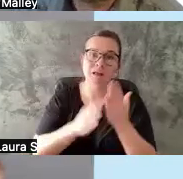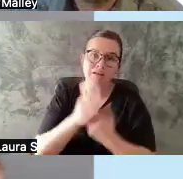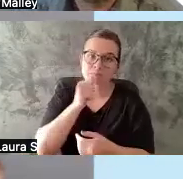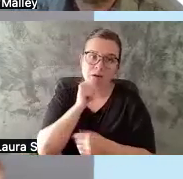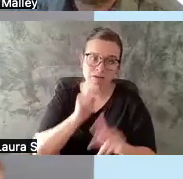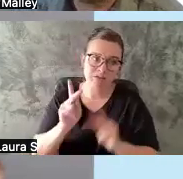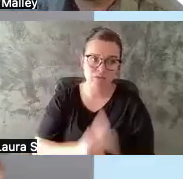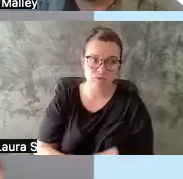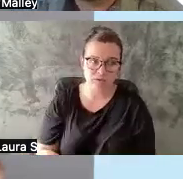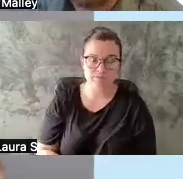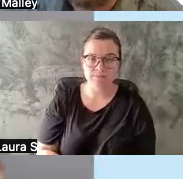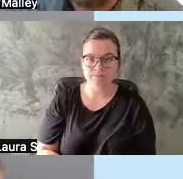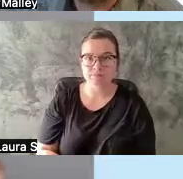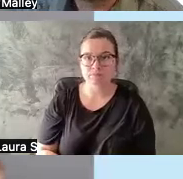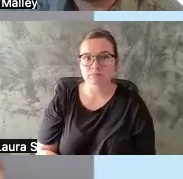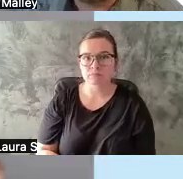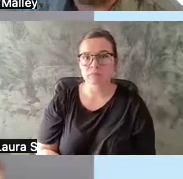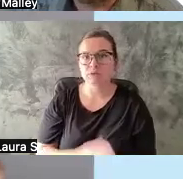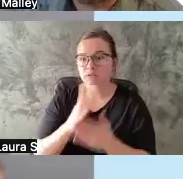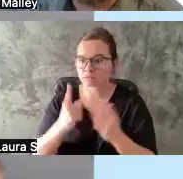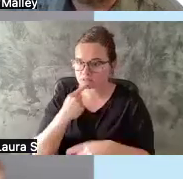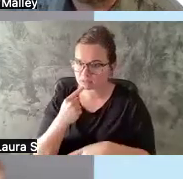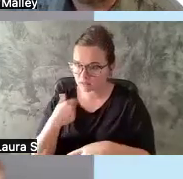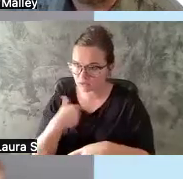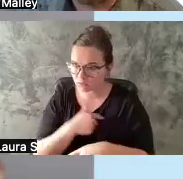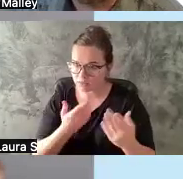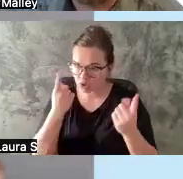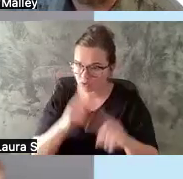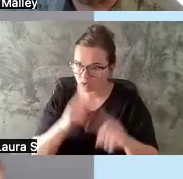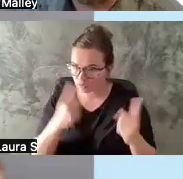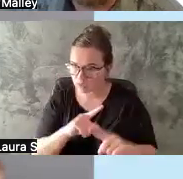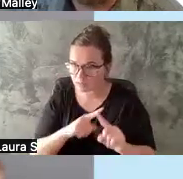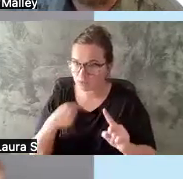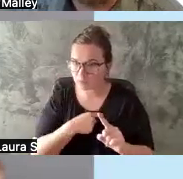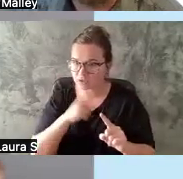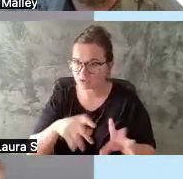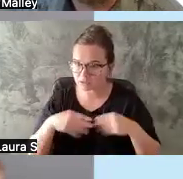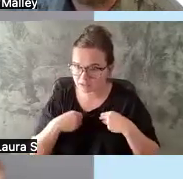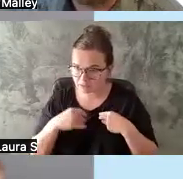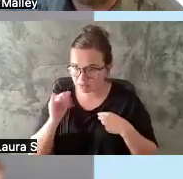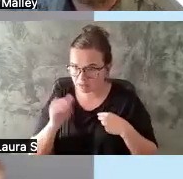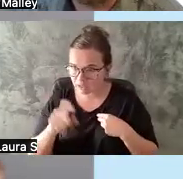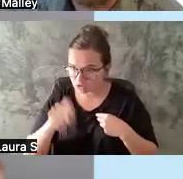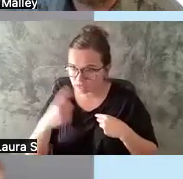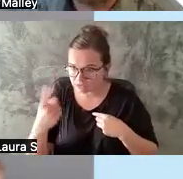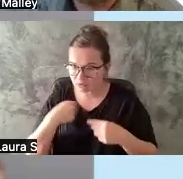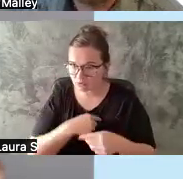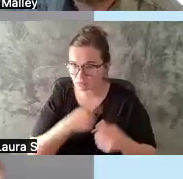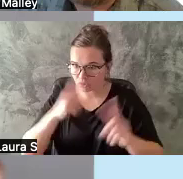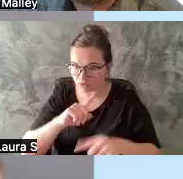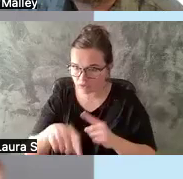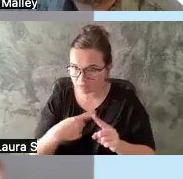individuals. And someone else noted, we may agree or we don't agree, but actually we should accept that it should be something we agree